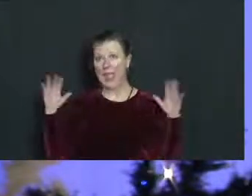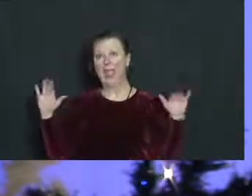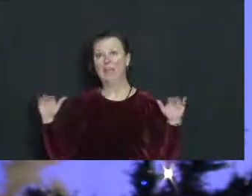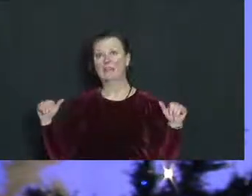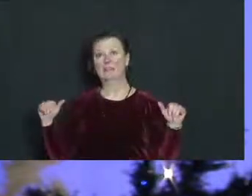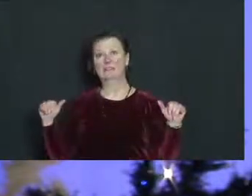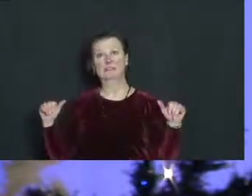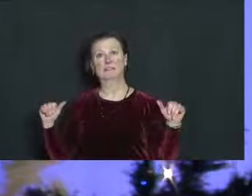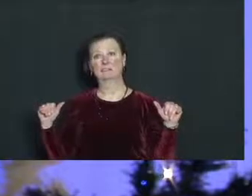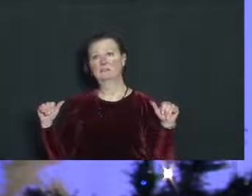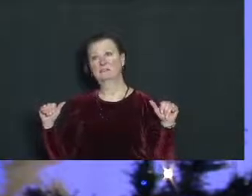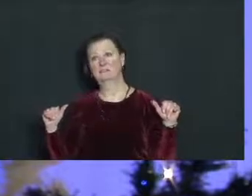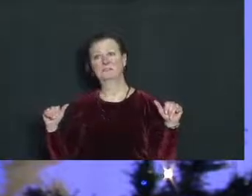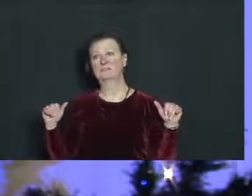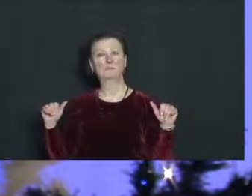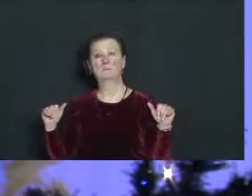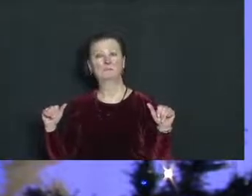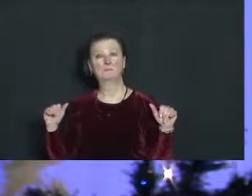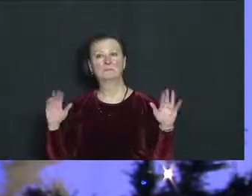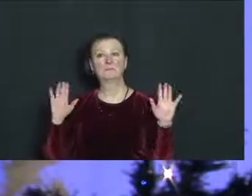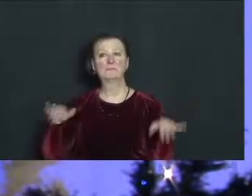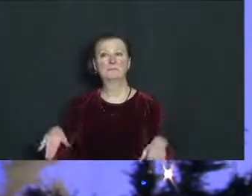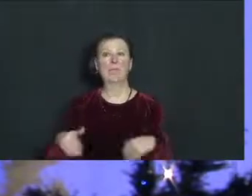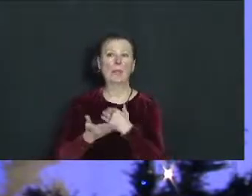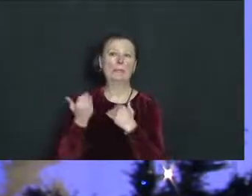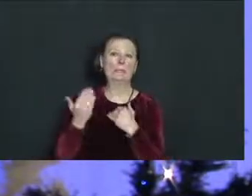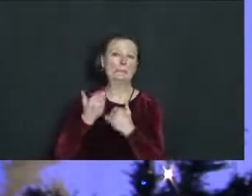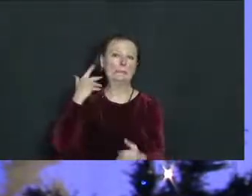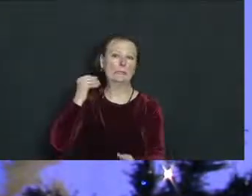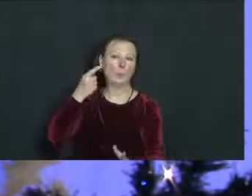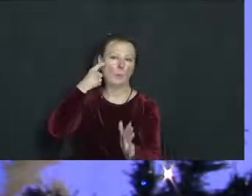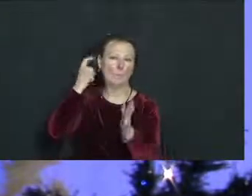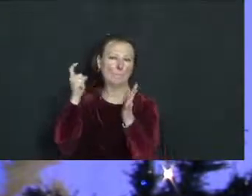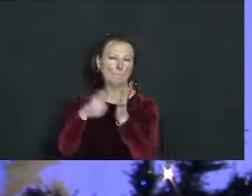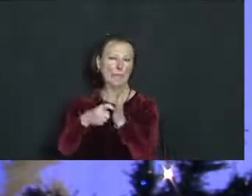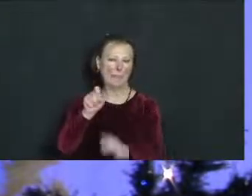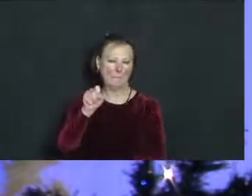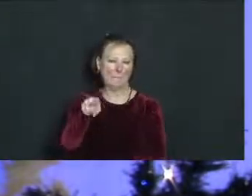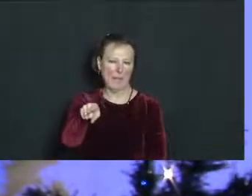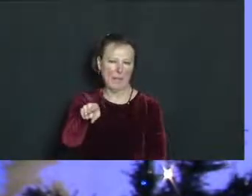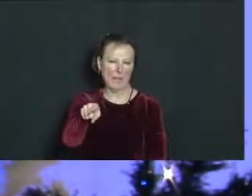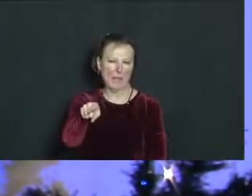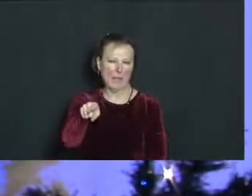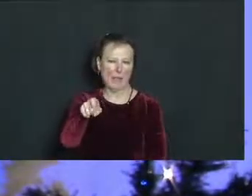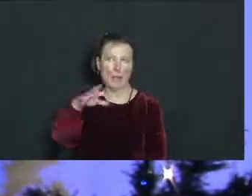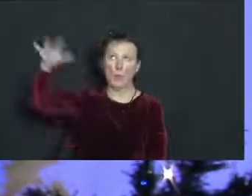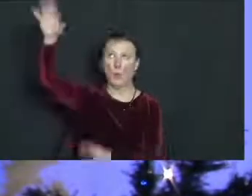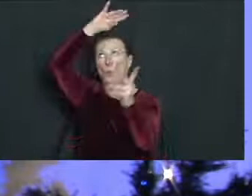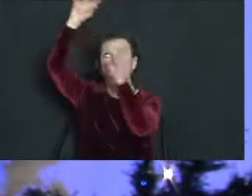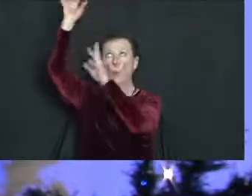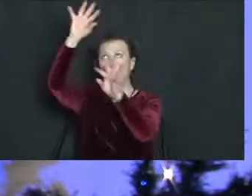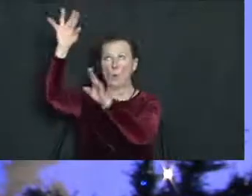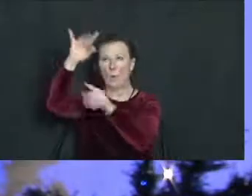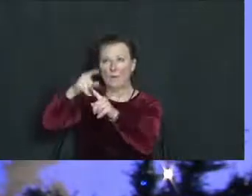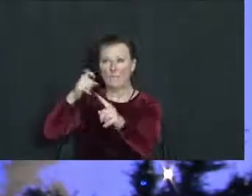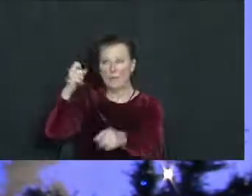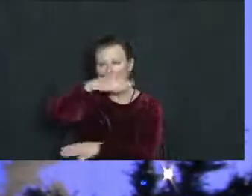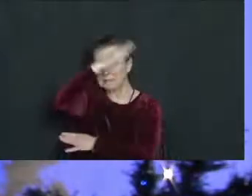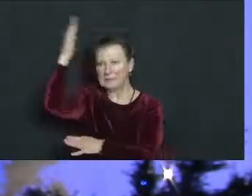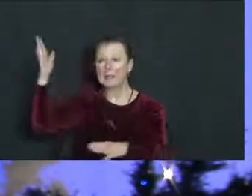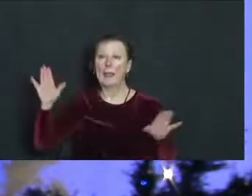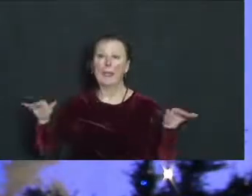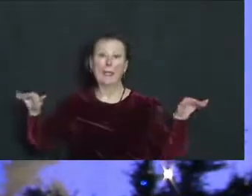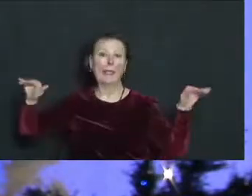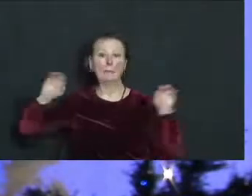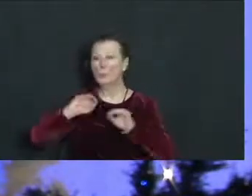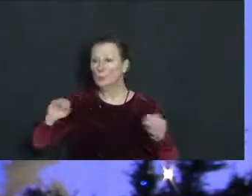heck, they're supernaturally easy to spot. They swirl down from the dark night sky,